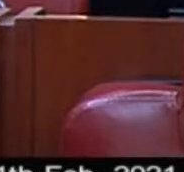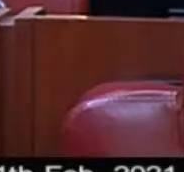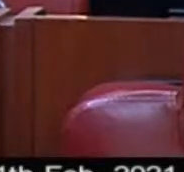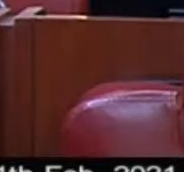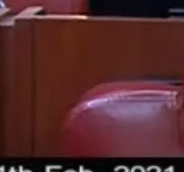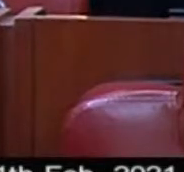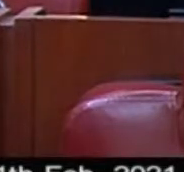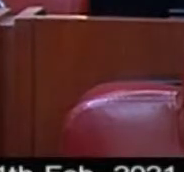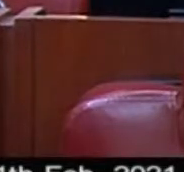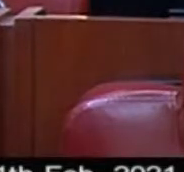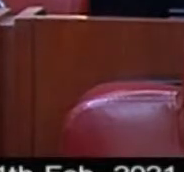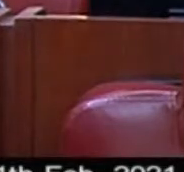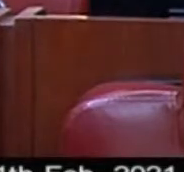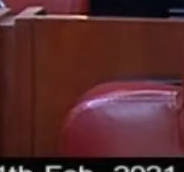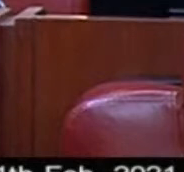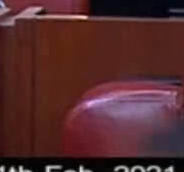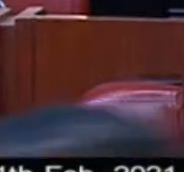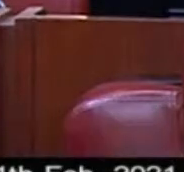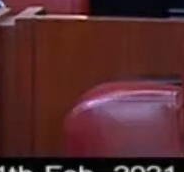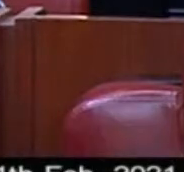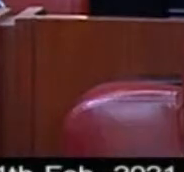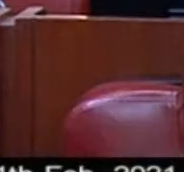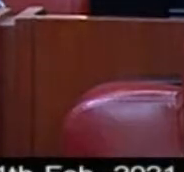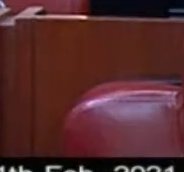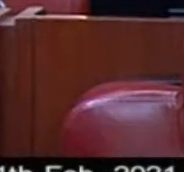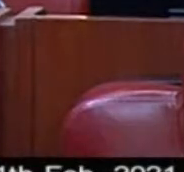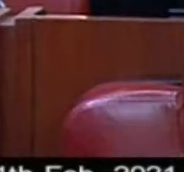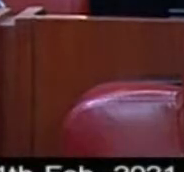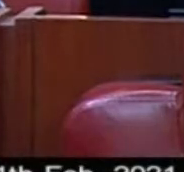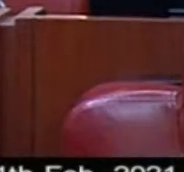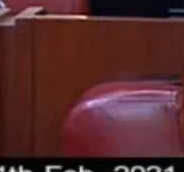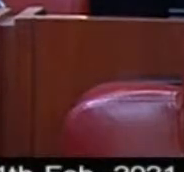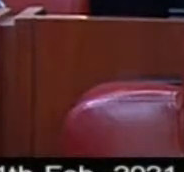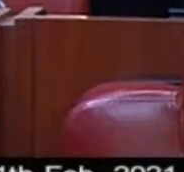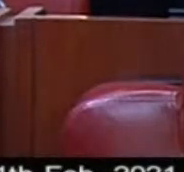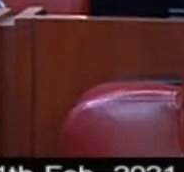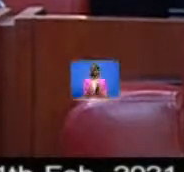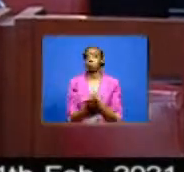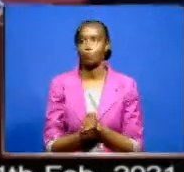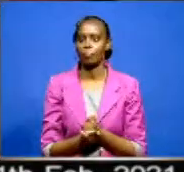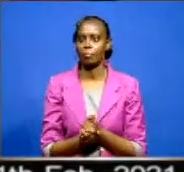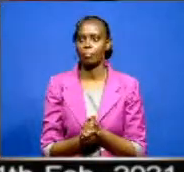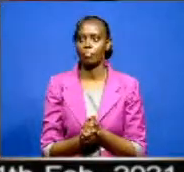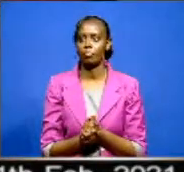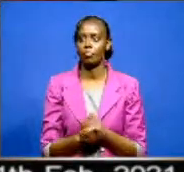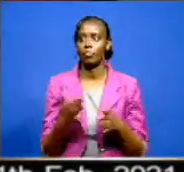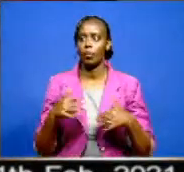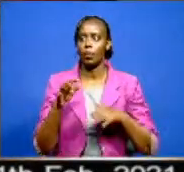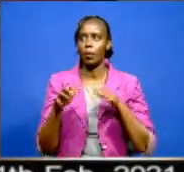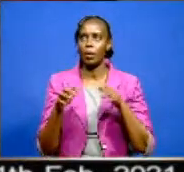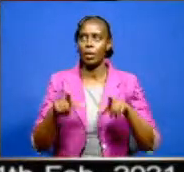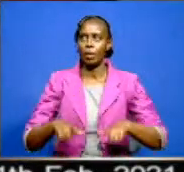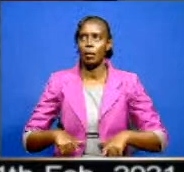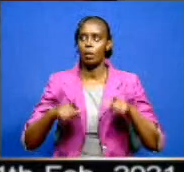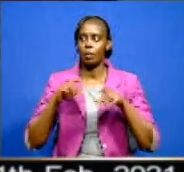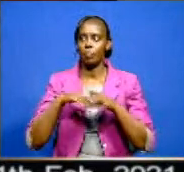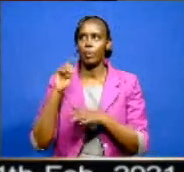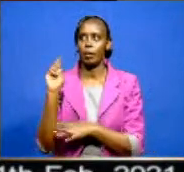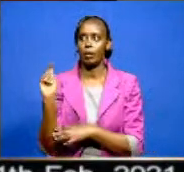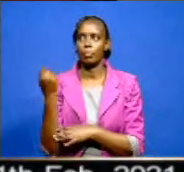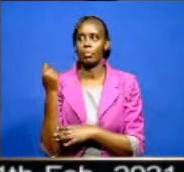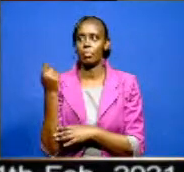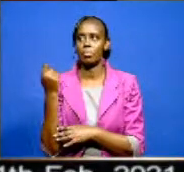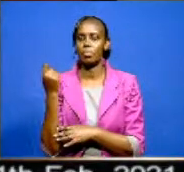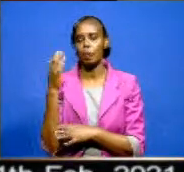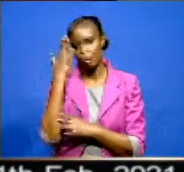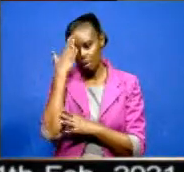Service for the conservation and management as well as the protection of all wildlife in Kenya. However, Madam Speaker, it is